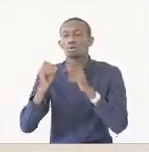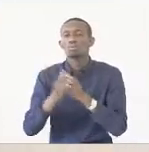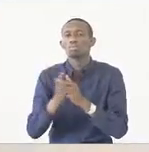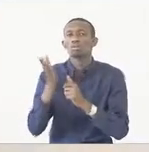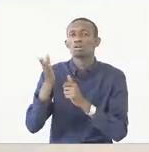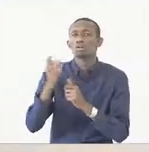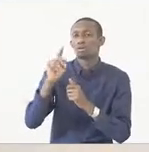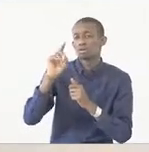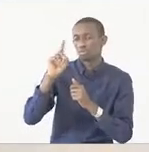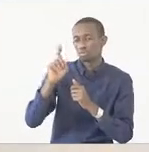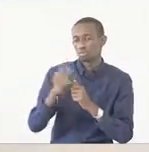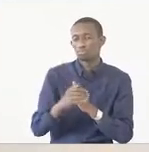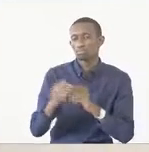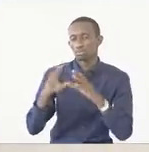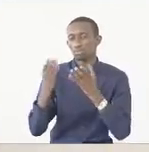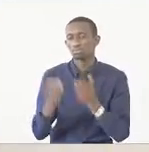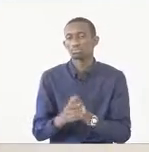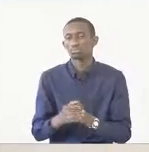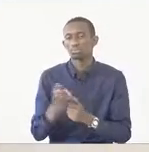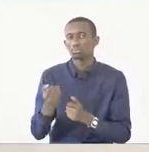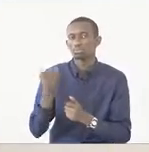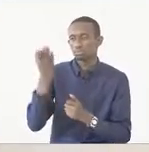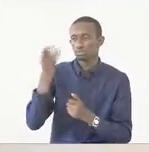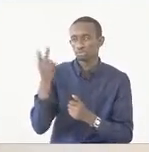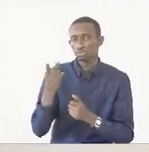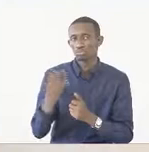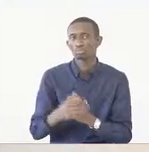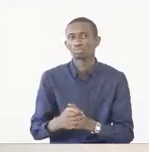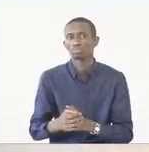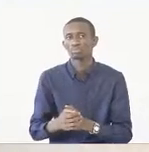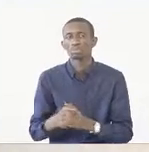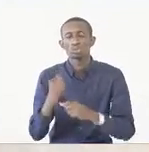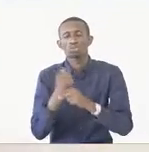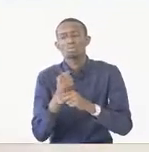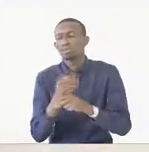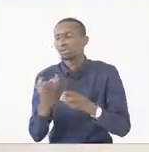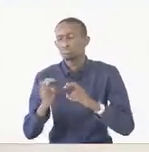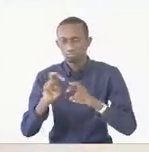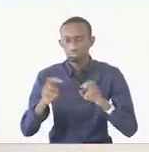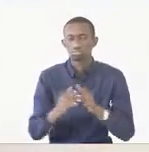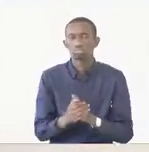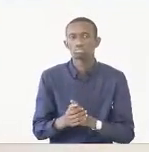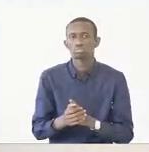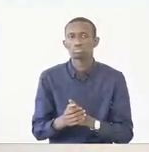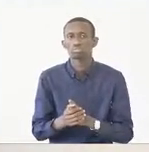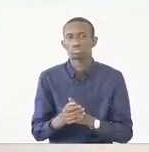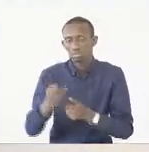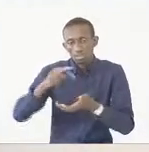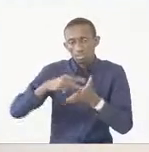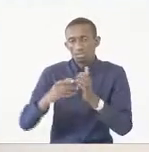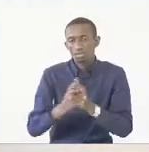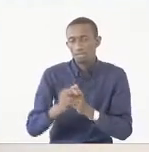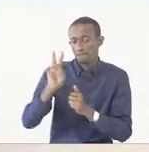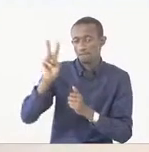white ball. We have the two equations that we can use to find the theta. So there it means that we have